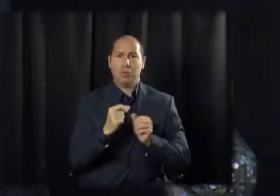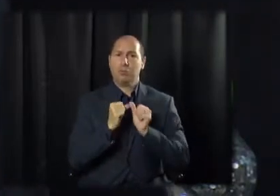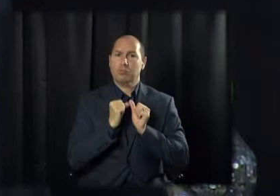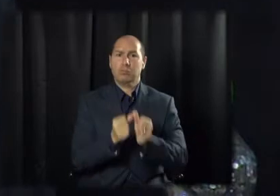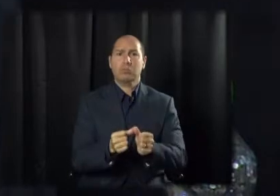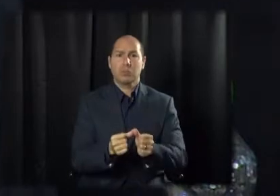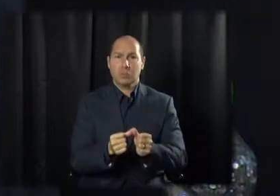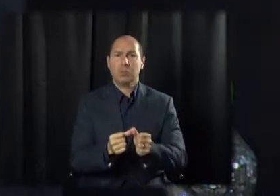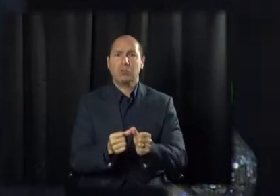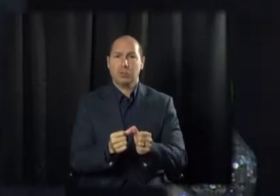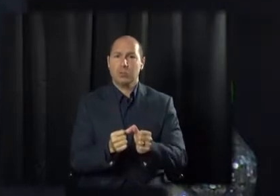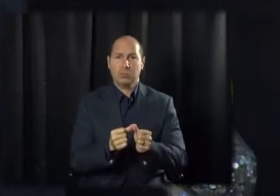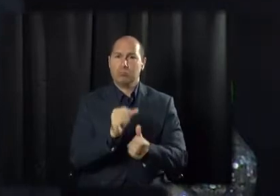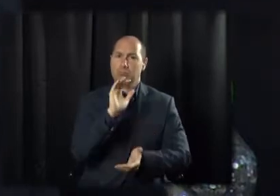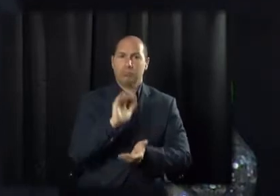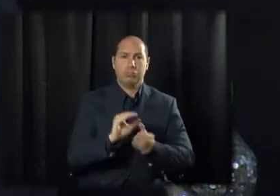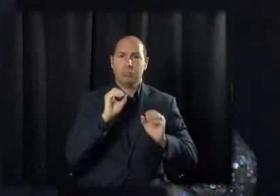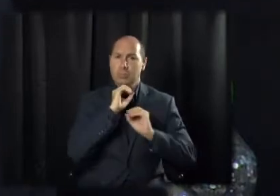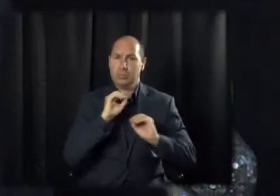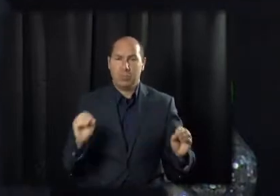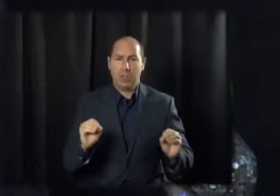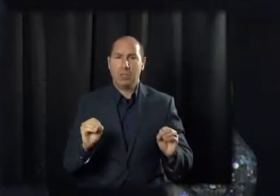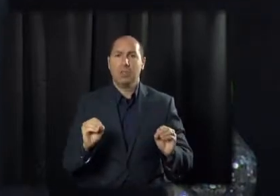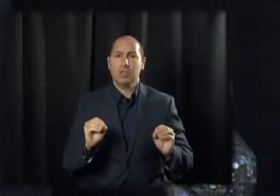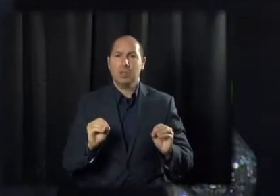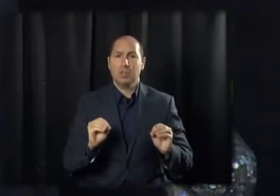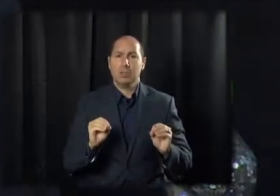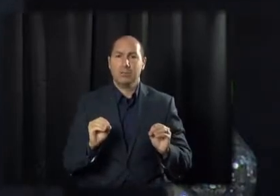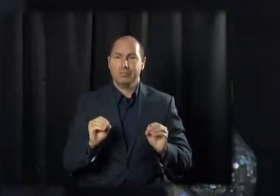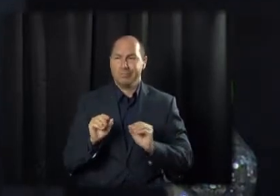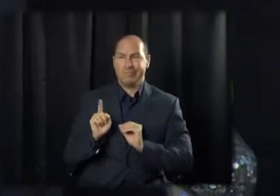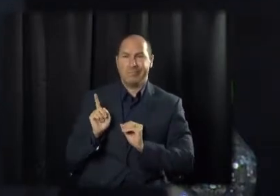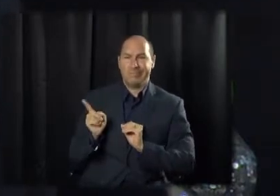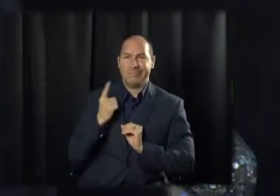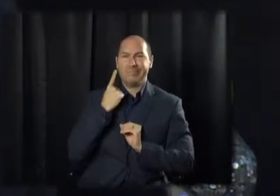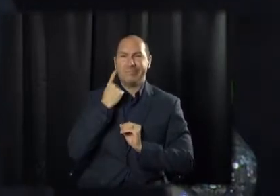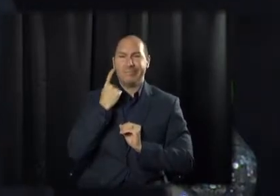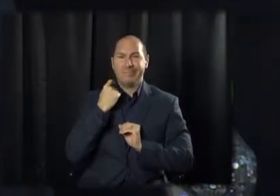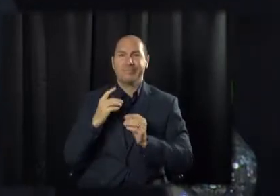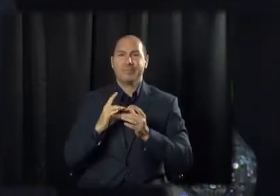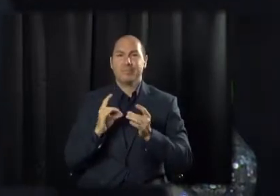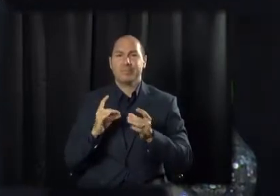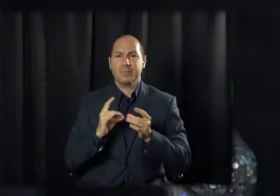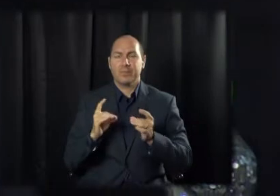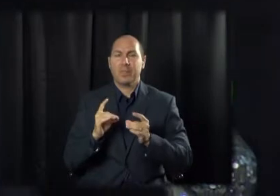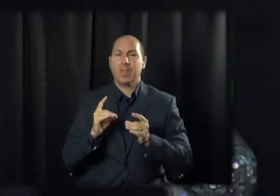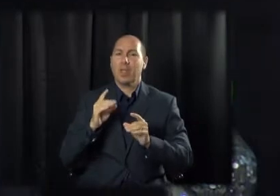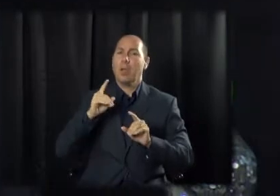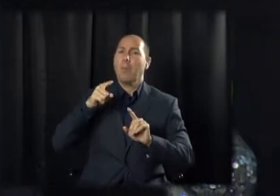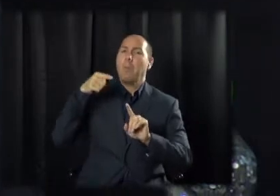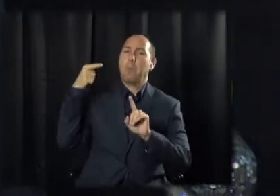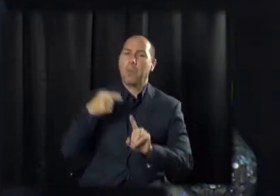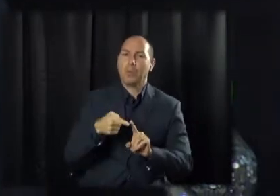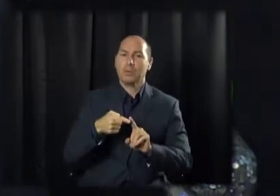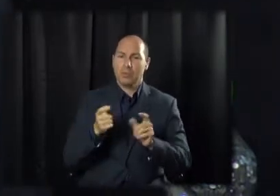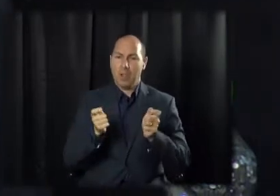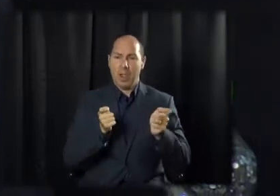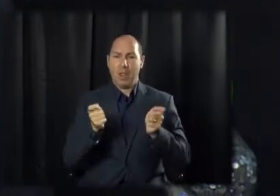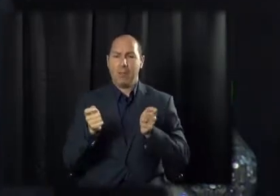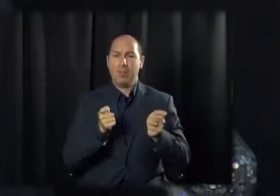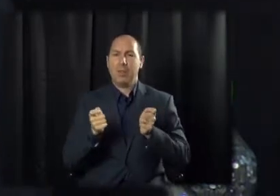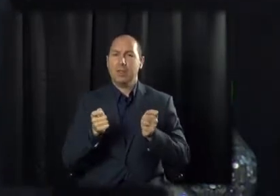of campuses. We're just talking about the things that John was talking about more efficient administration, a